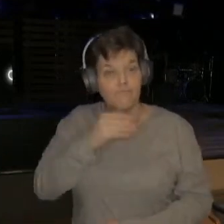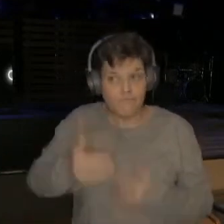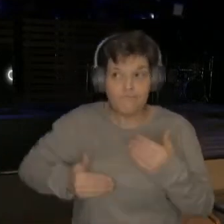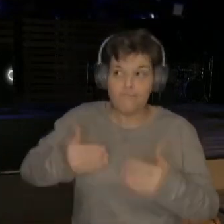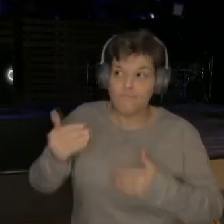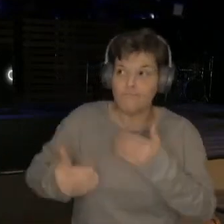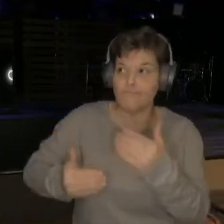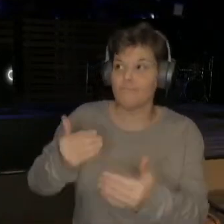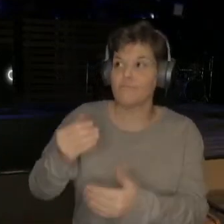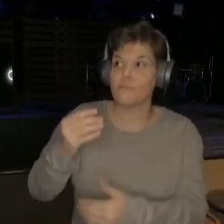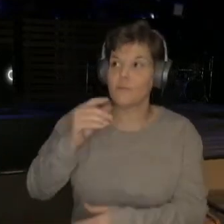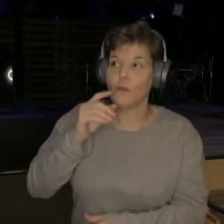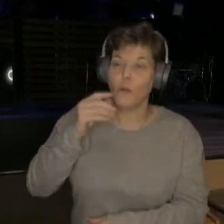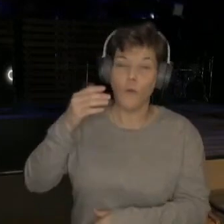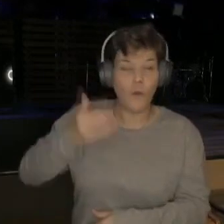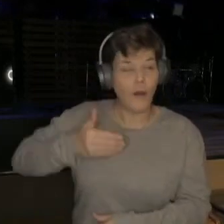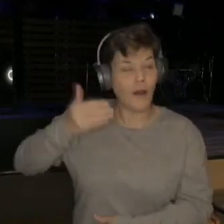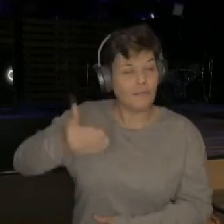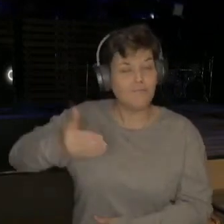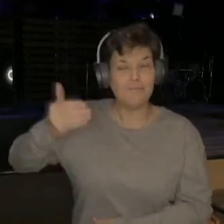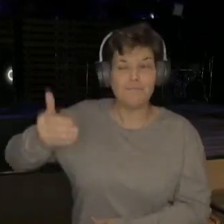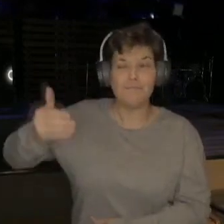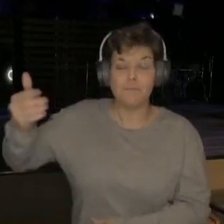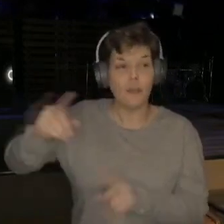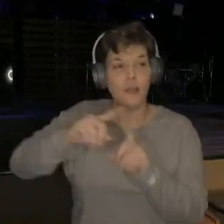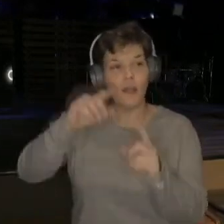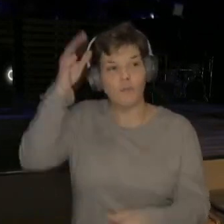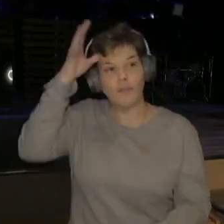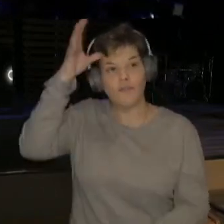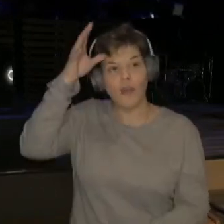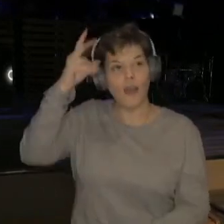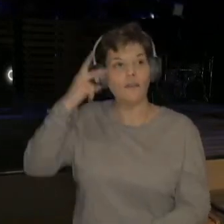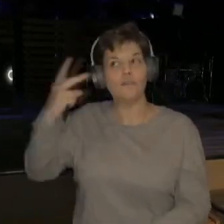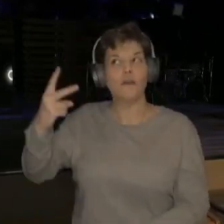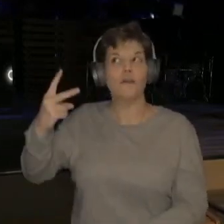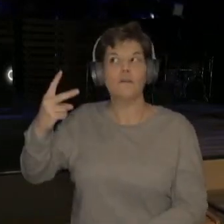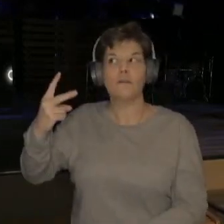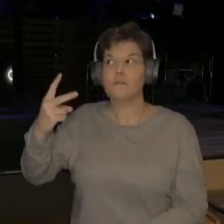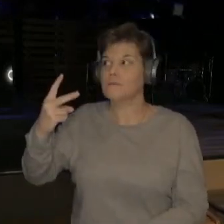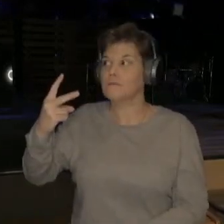And from a long distance away,